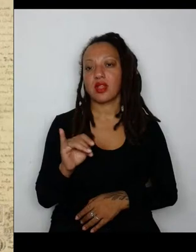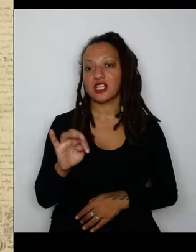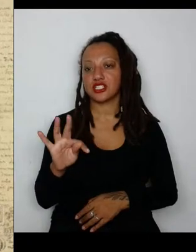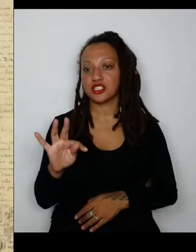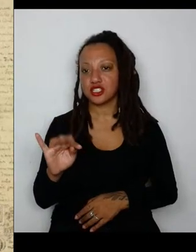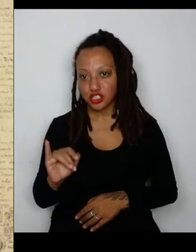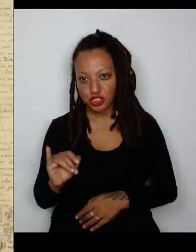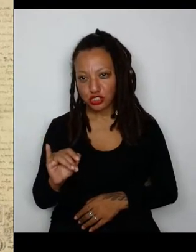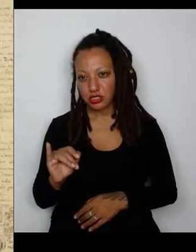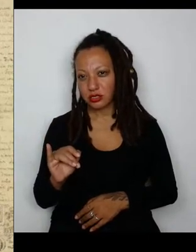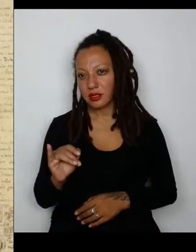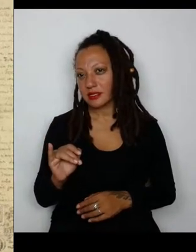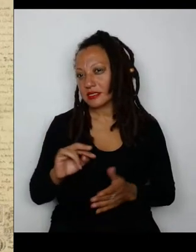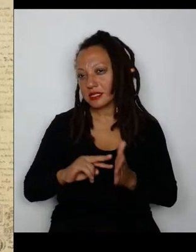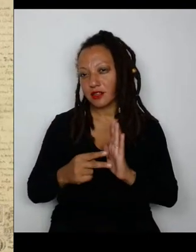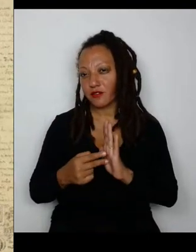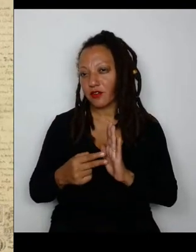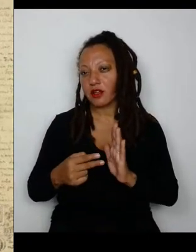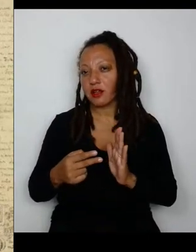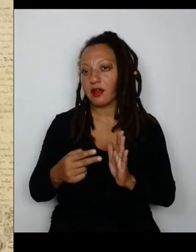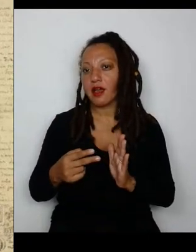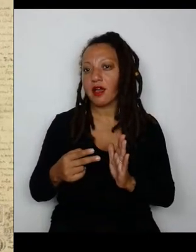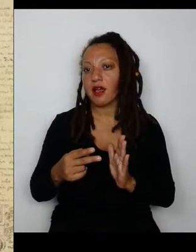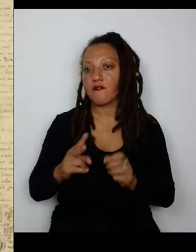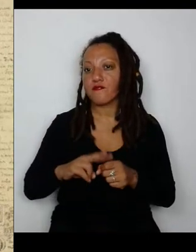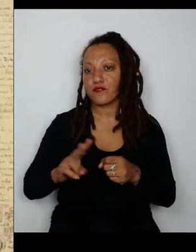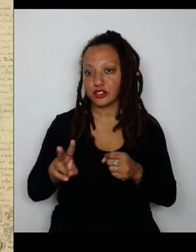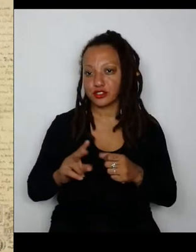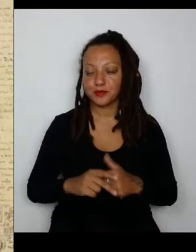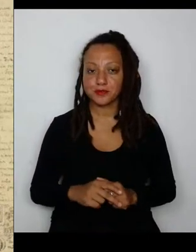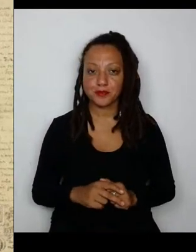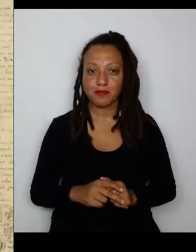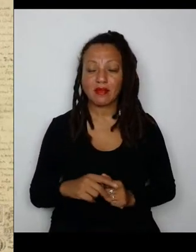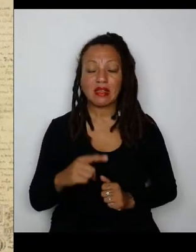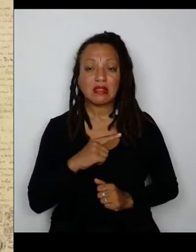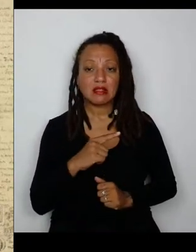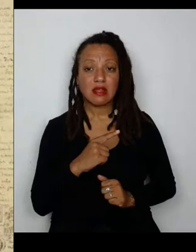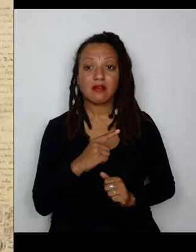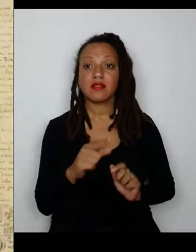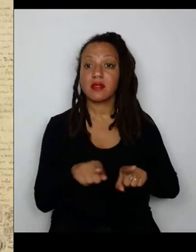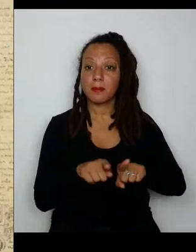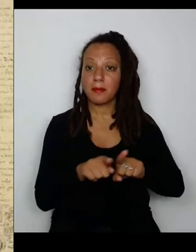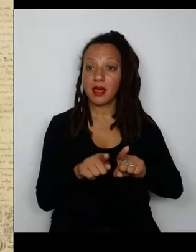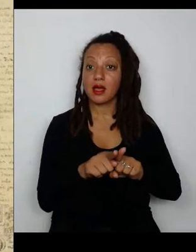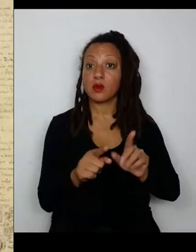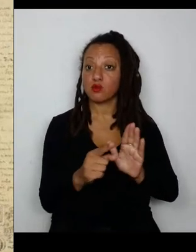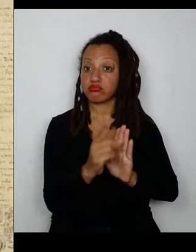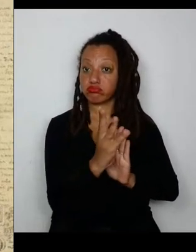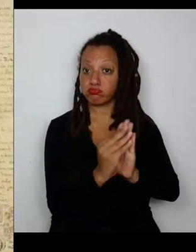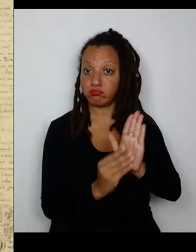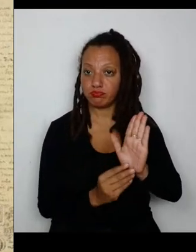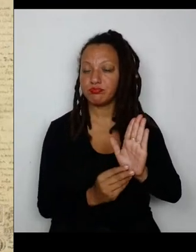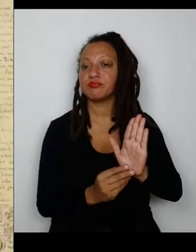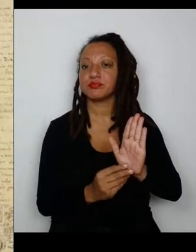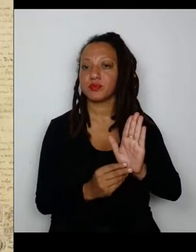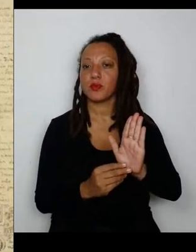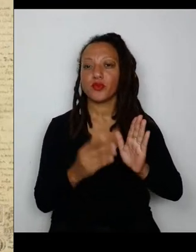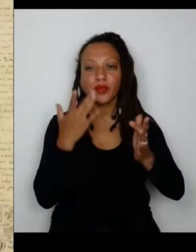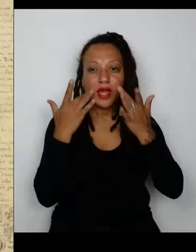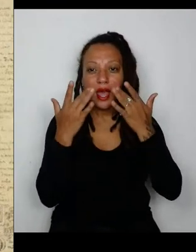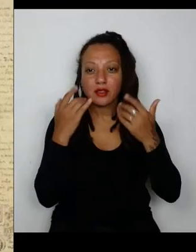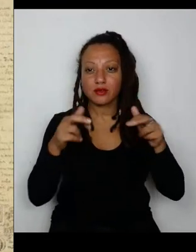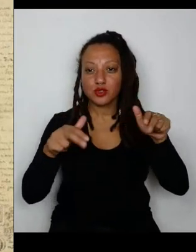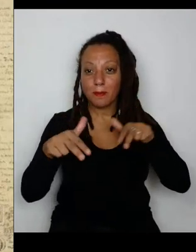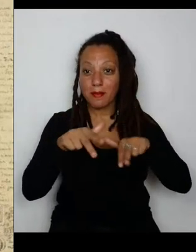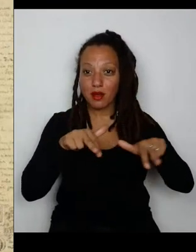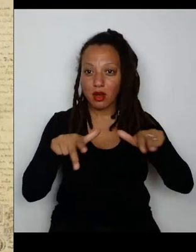theatre and alongside one of customers rushing to buy gurgan's newspaper with the caption hurry hurry let's go and find